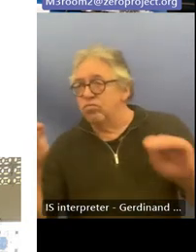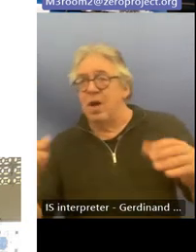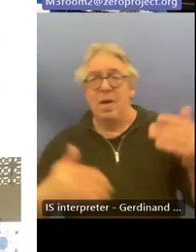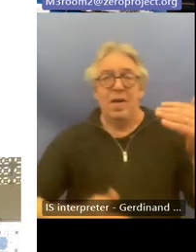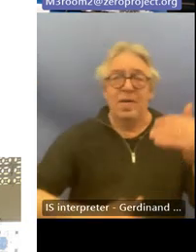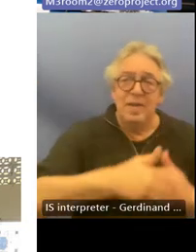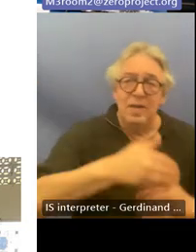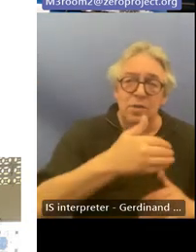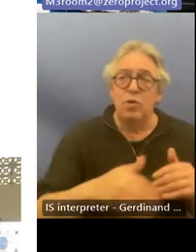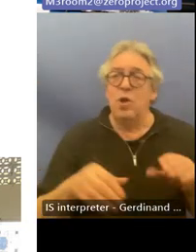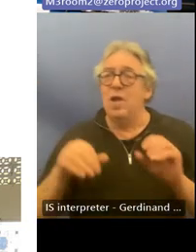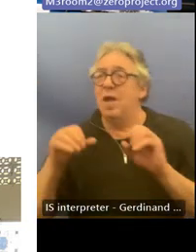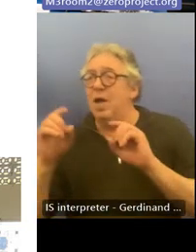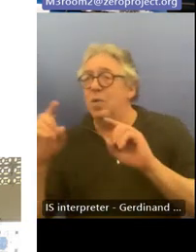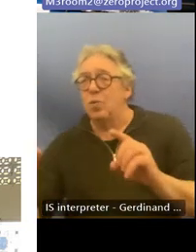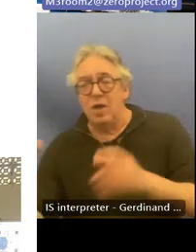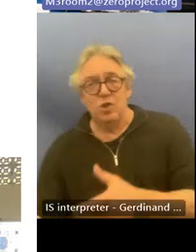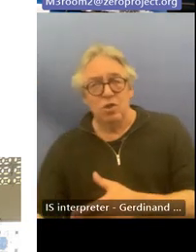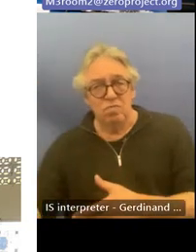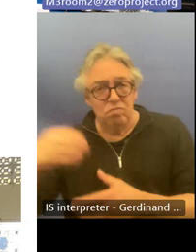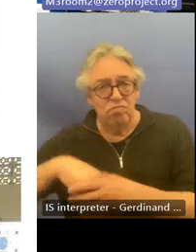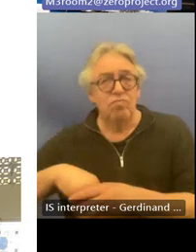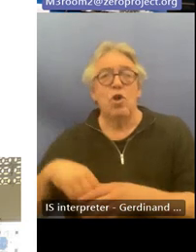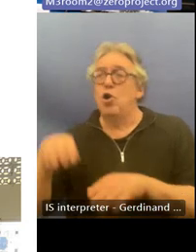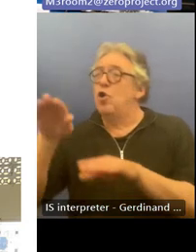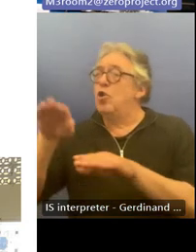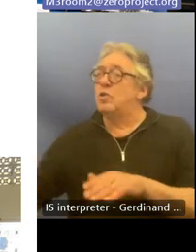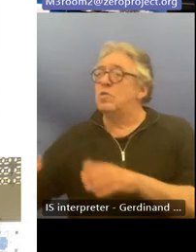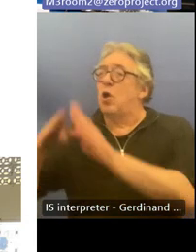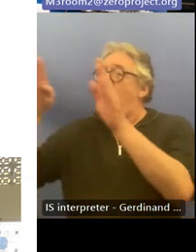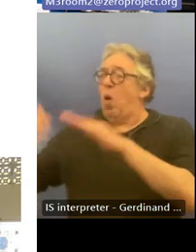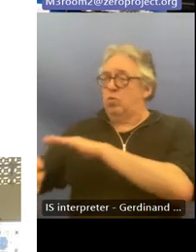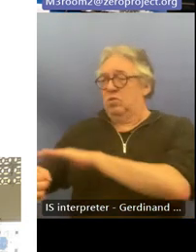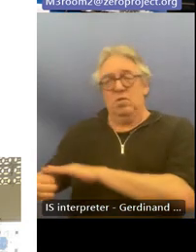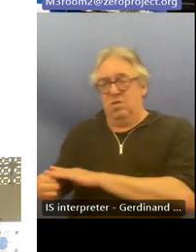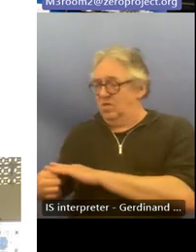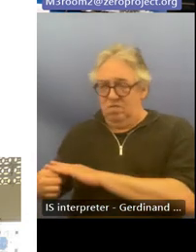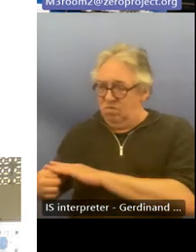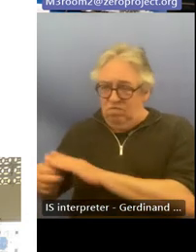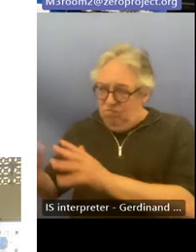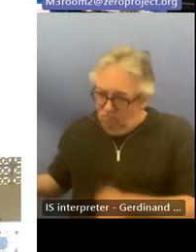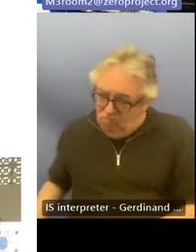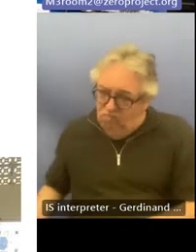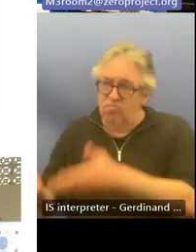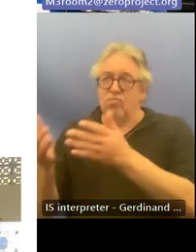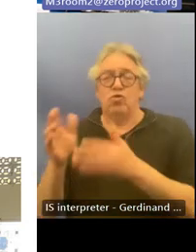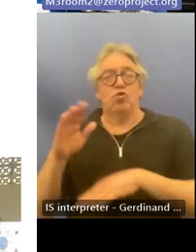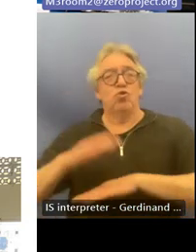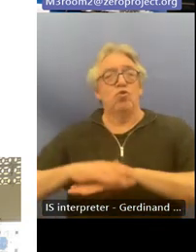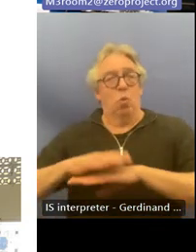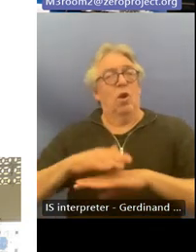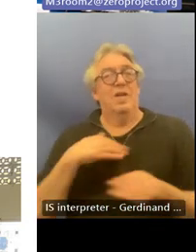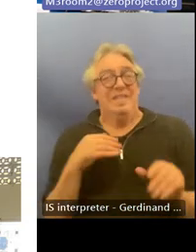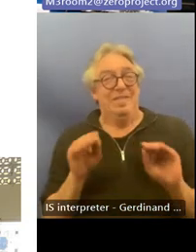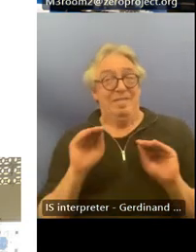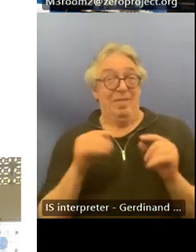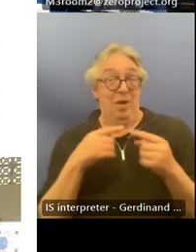they encourage their children to go to school by advocate and communicate with the local authorities to support children to go to school.